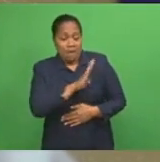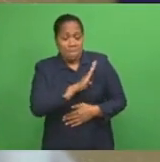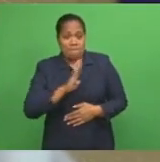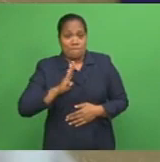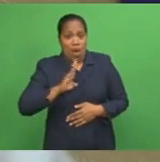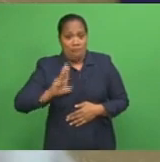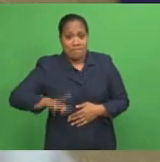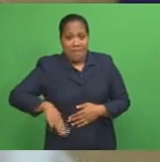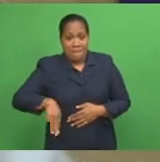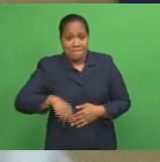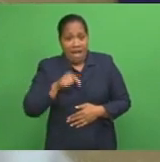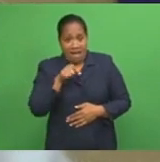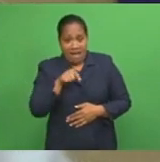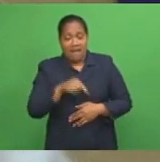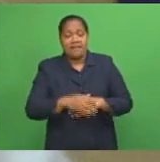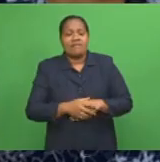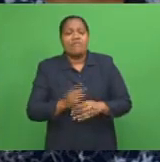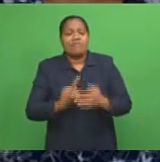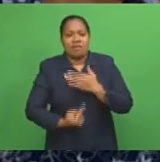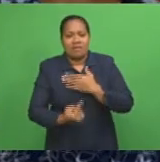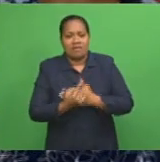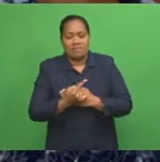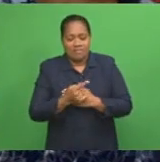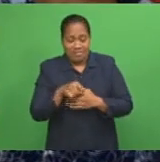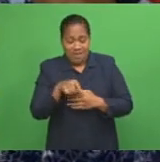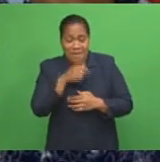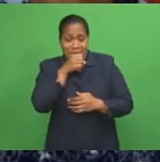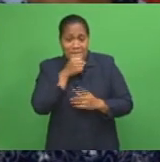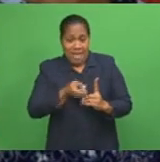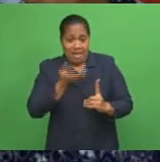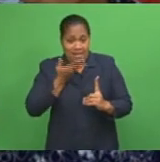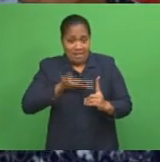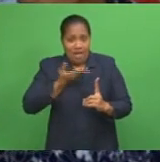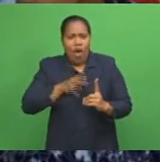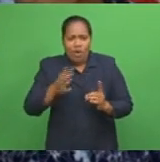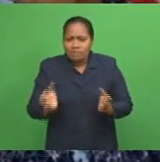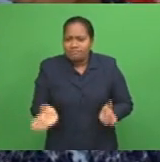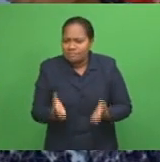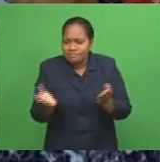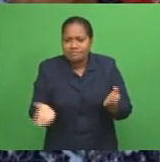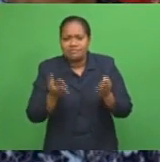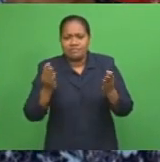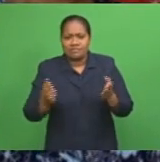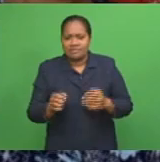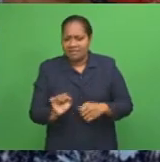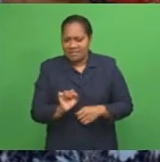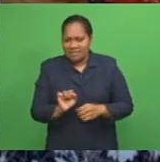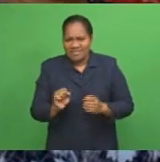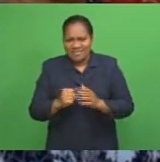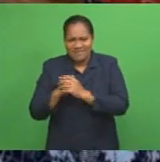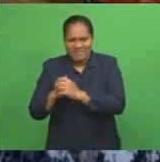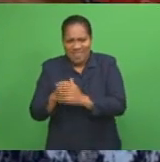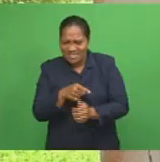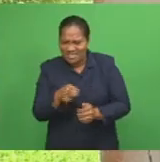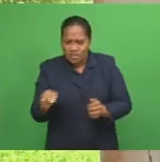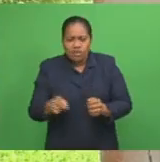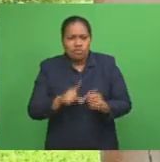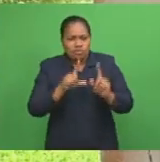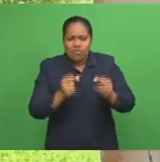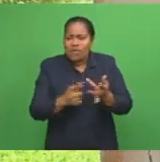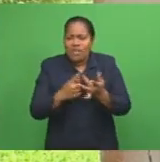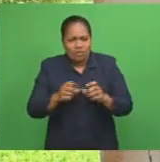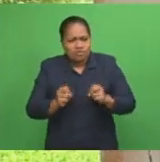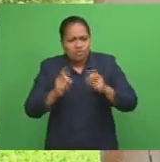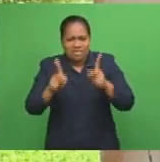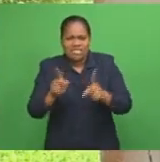Rights Association, Serevi usually motivates his fellow artists to venture into other opportunities rather than